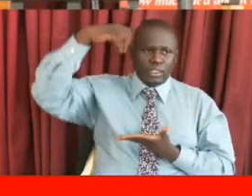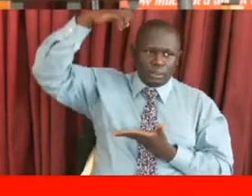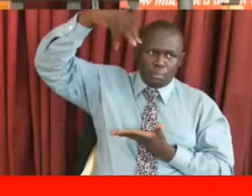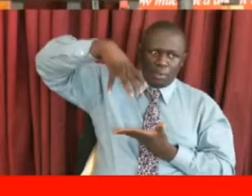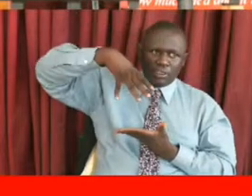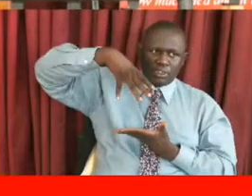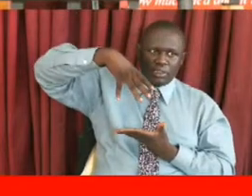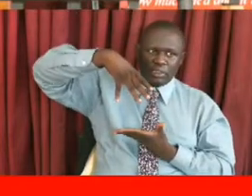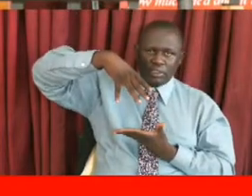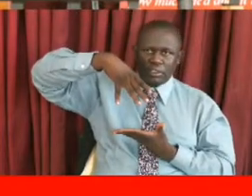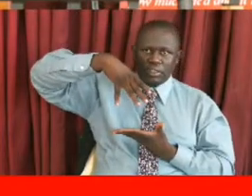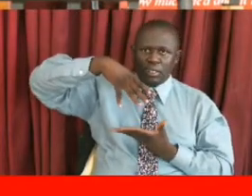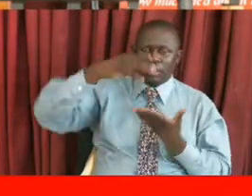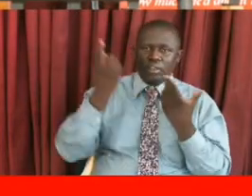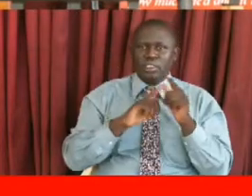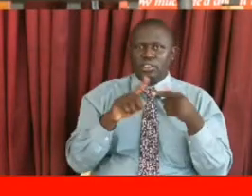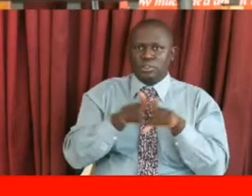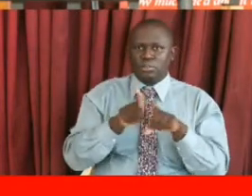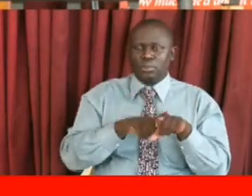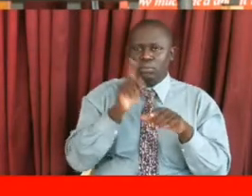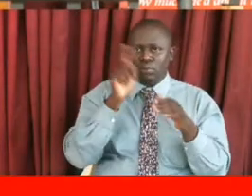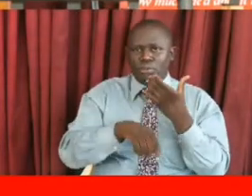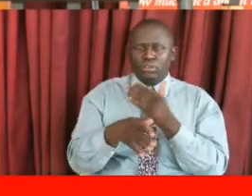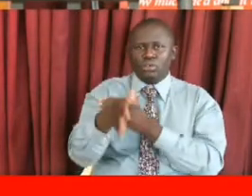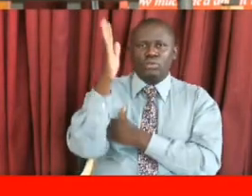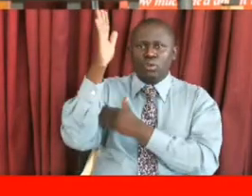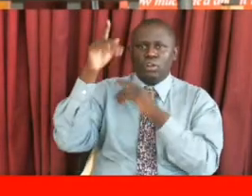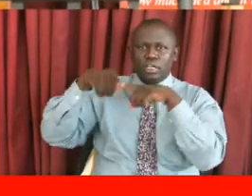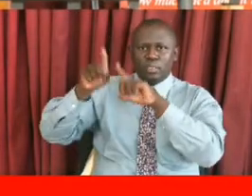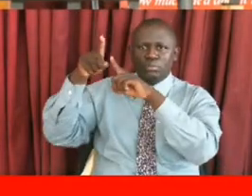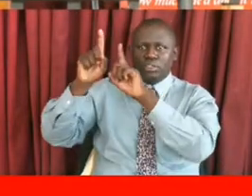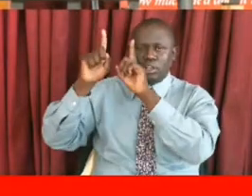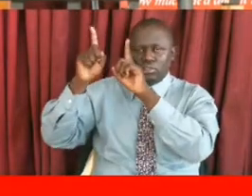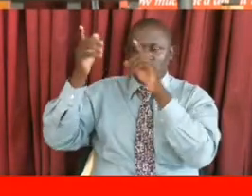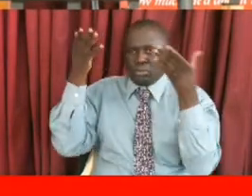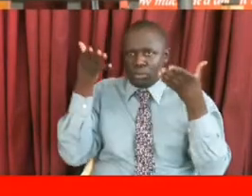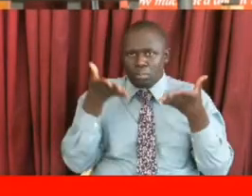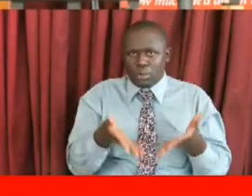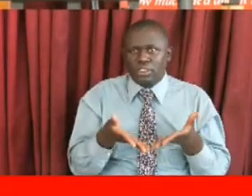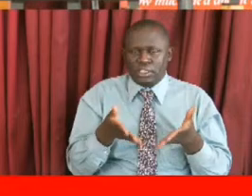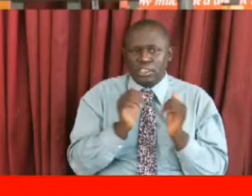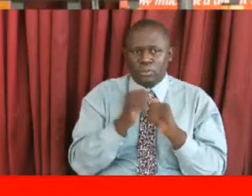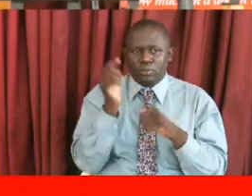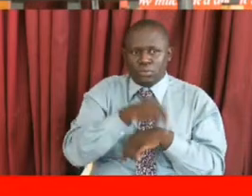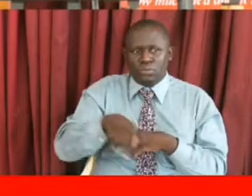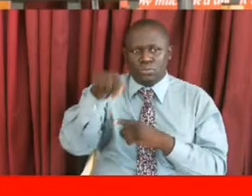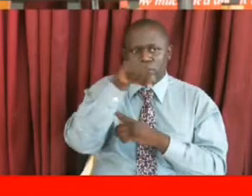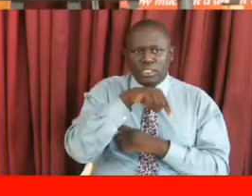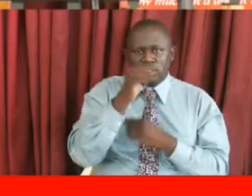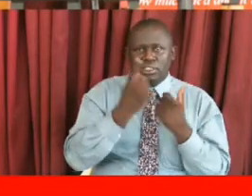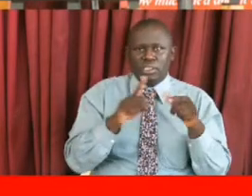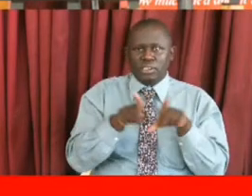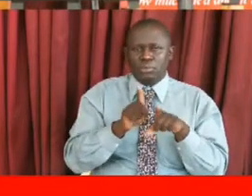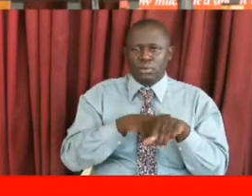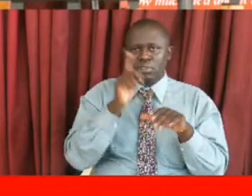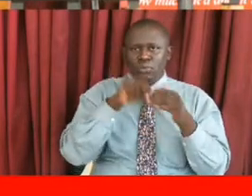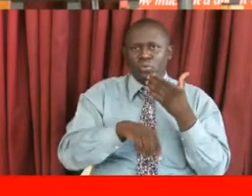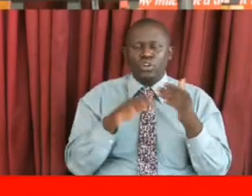presence the Lord himself present with us is called the